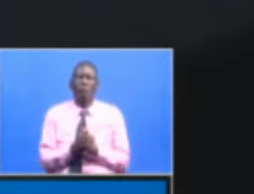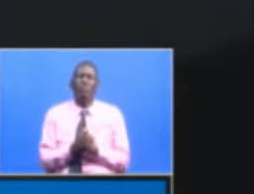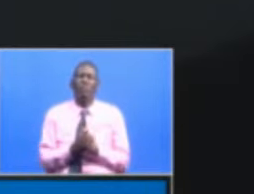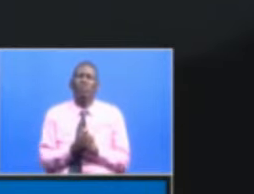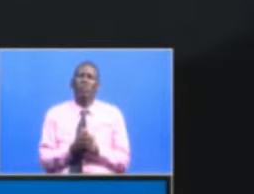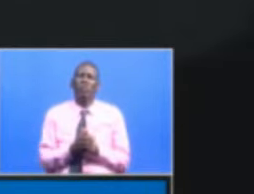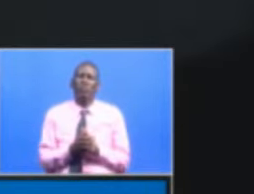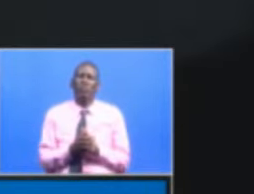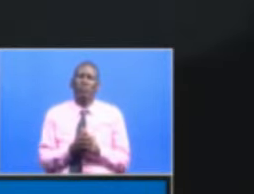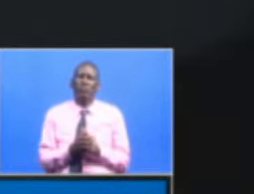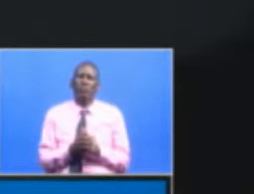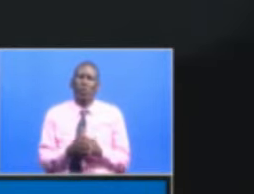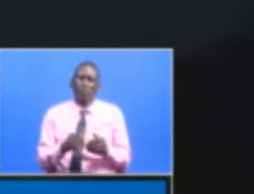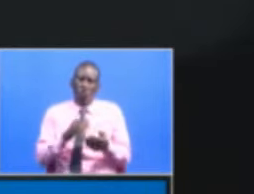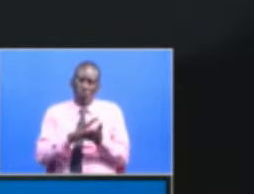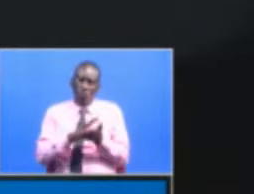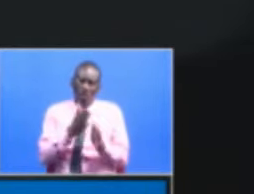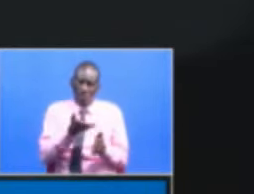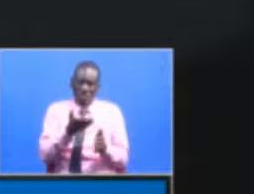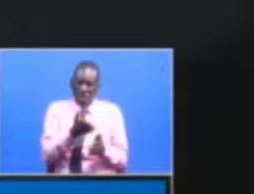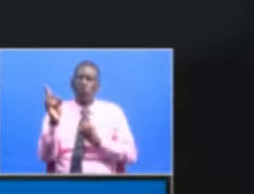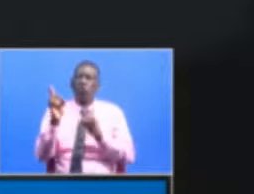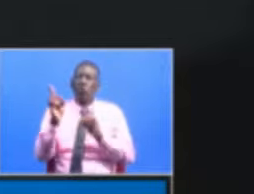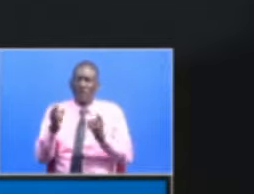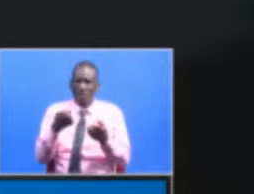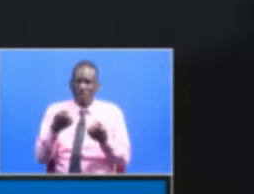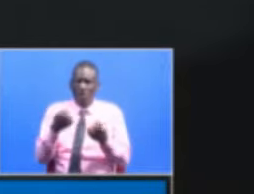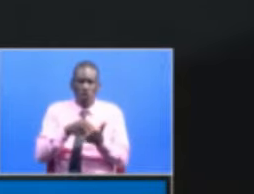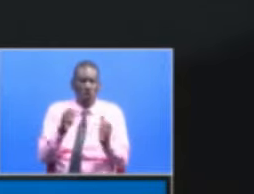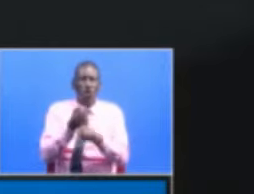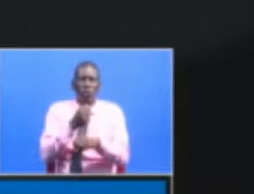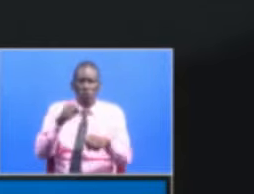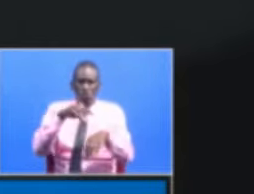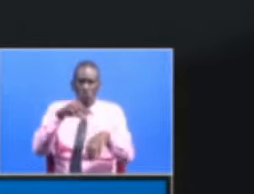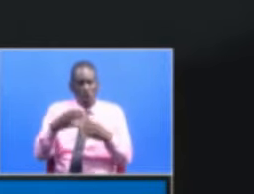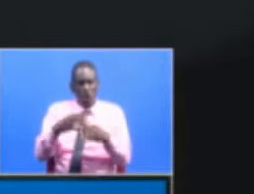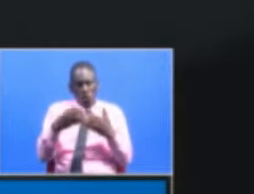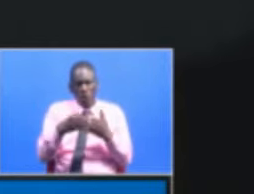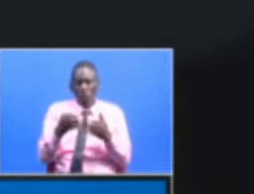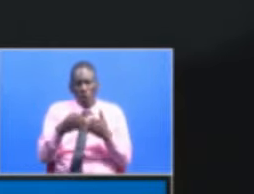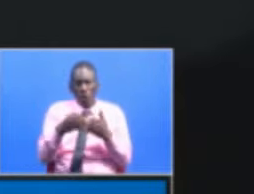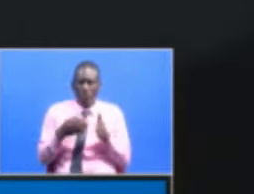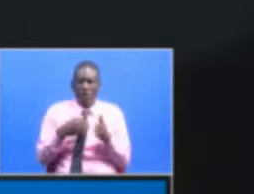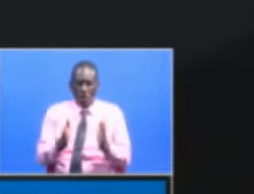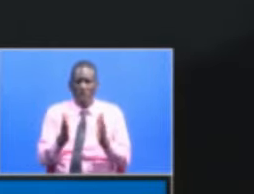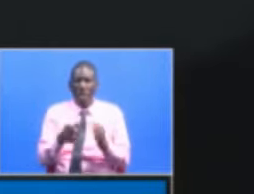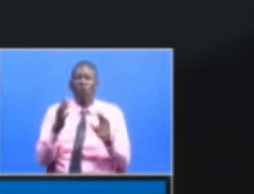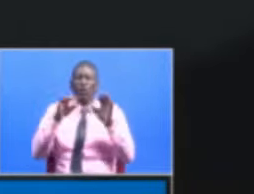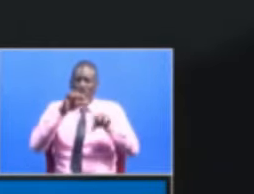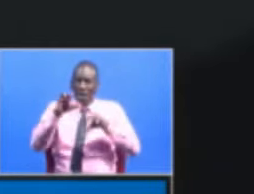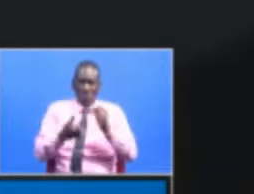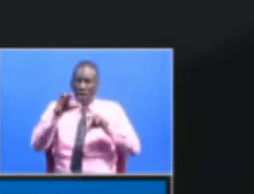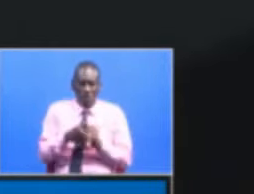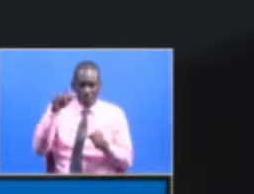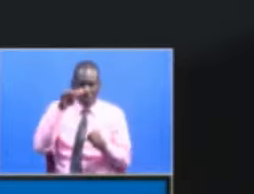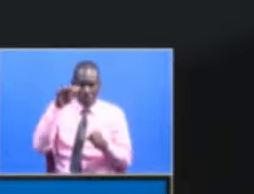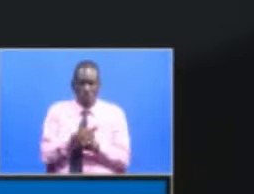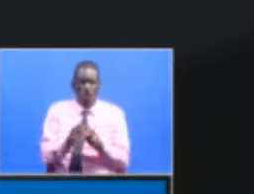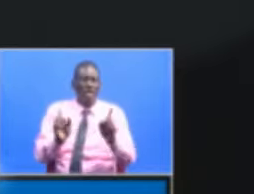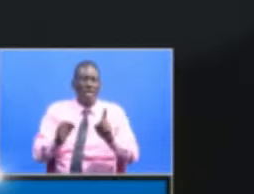kukua bila kukua na hizo tourist na hatuwezi pata hiyo madola so kuna vile hii wildlife inatusaidia sana so tusione